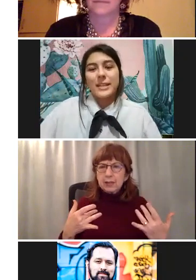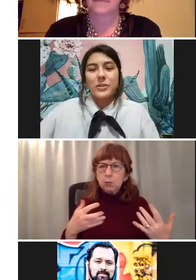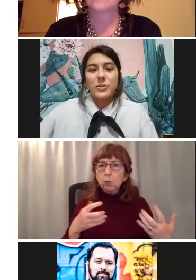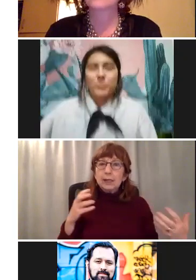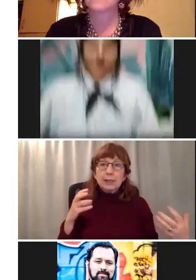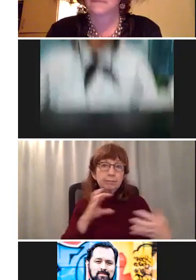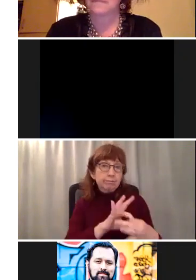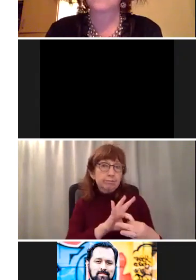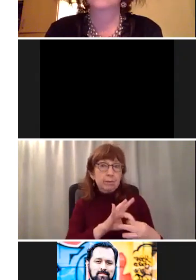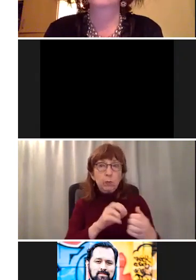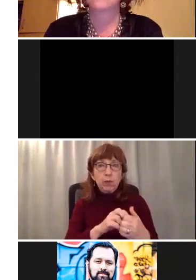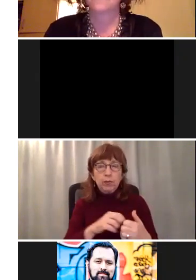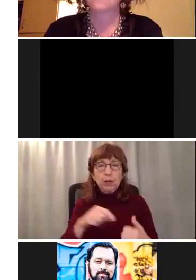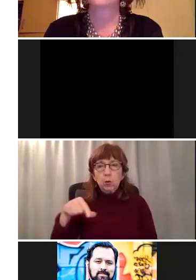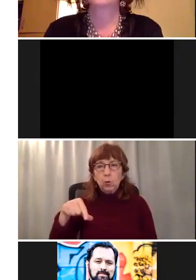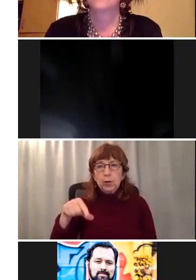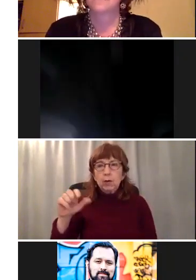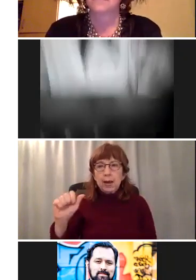Queer Ancestors Project.